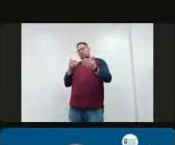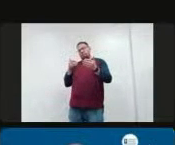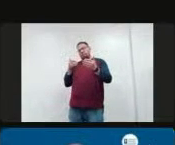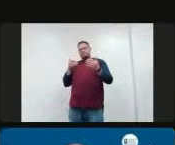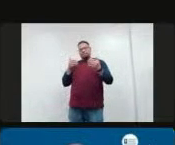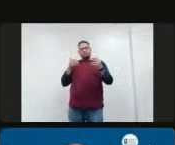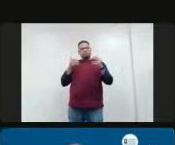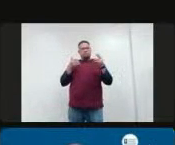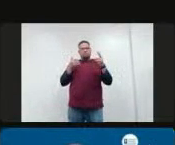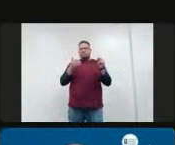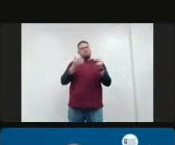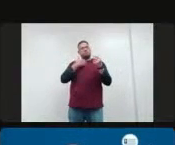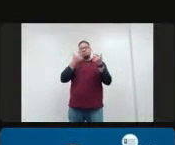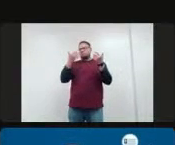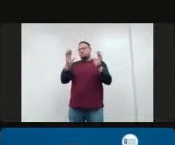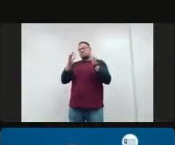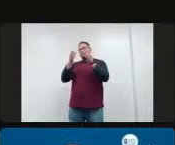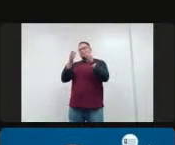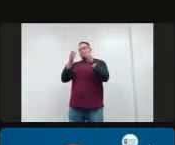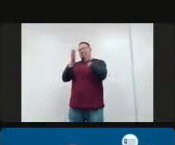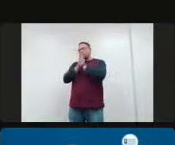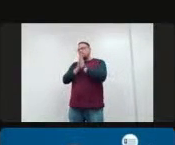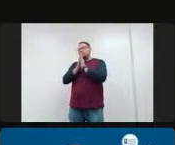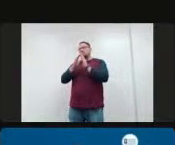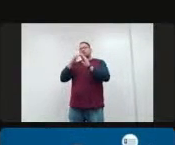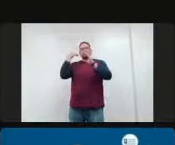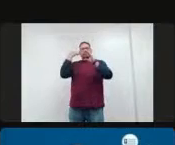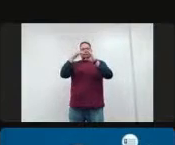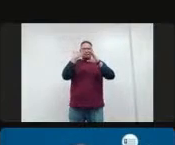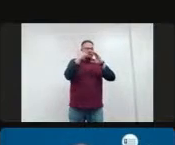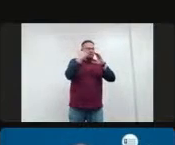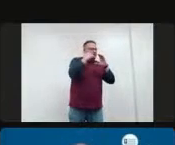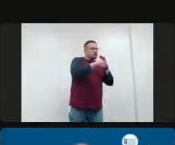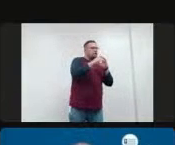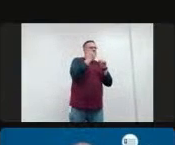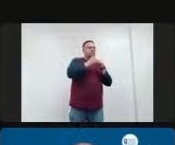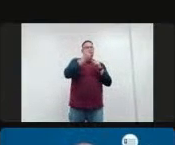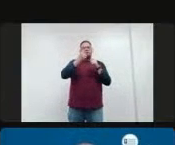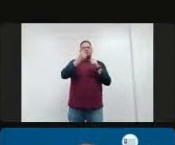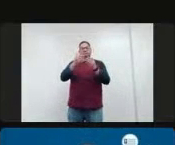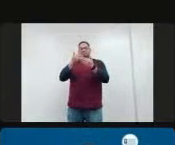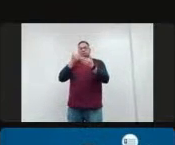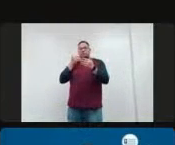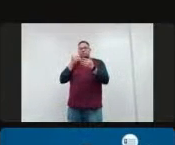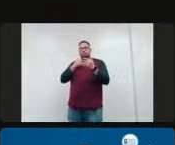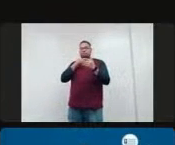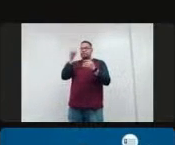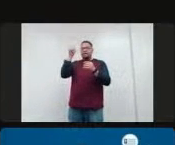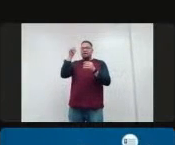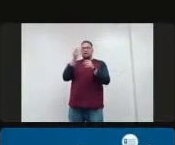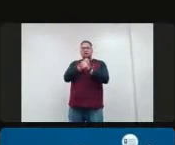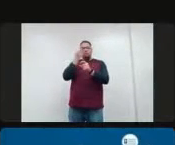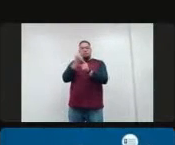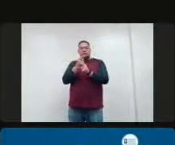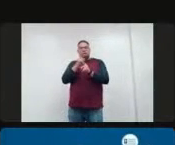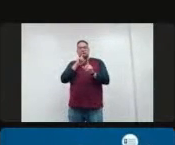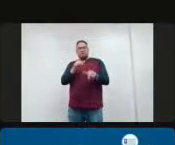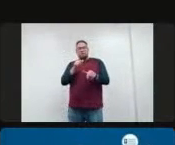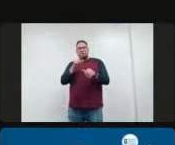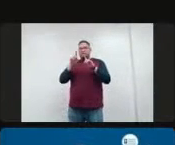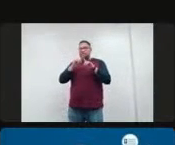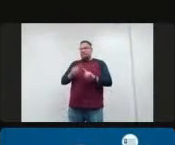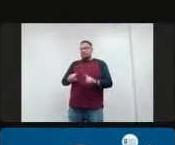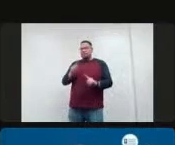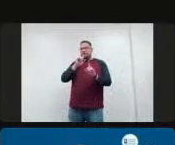had asked the question ahead of time. I had emailed everybody ahead of time. I didn't get the proper answer. I got different answers regarding